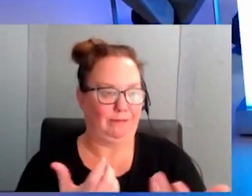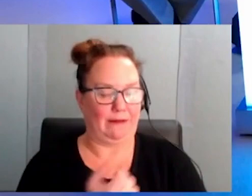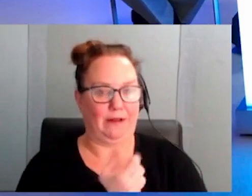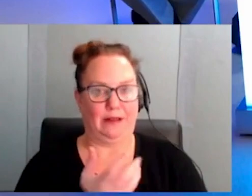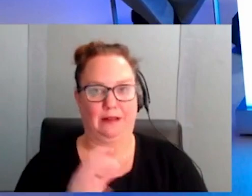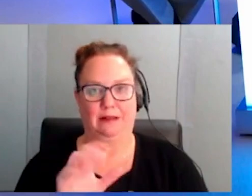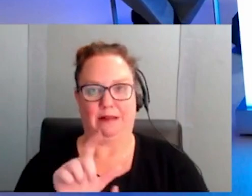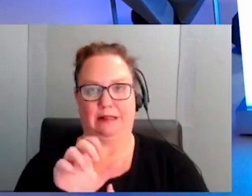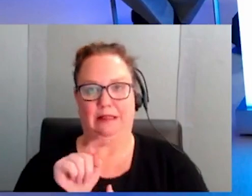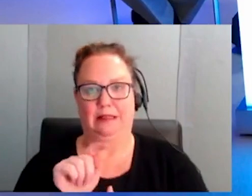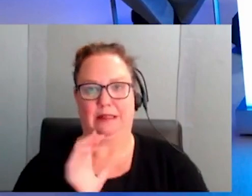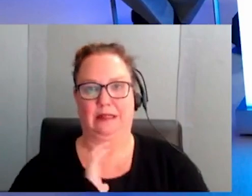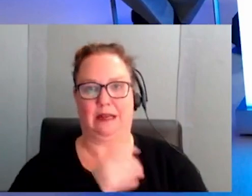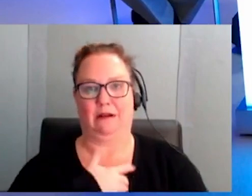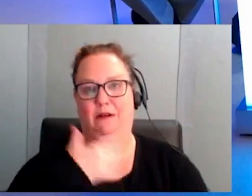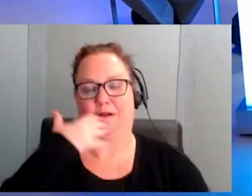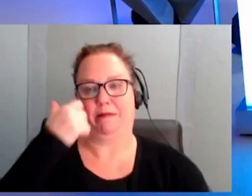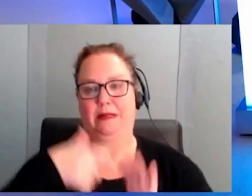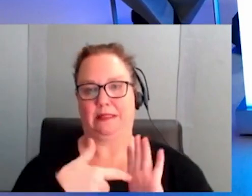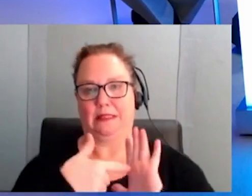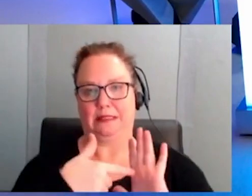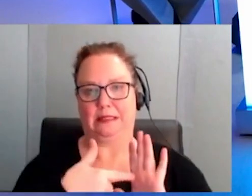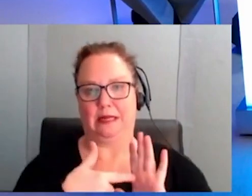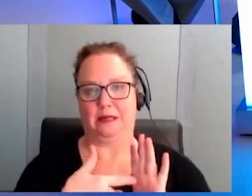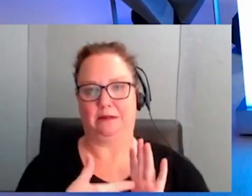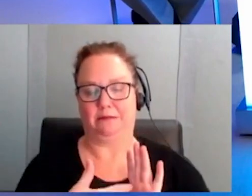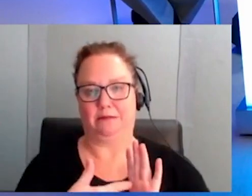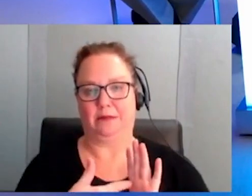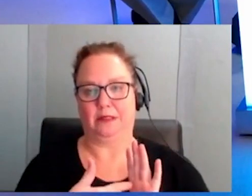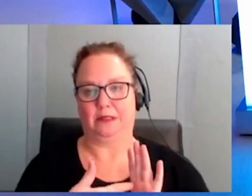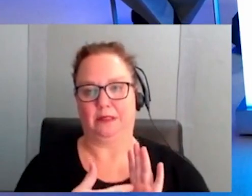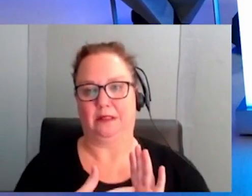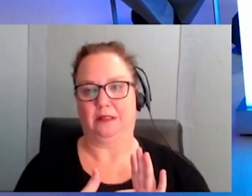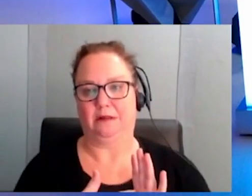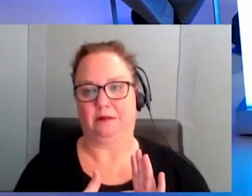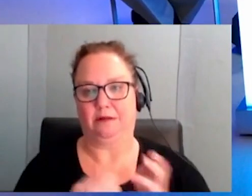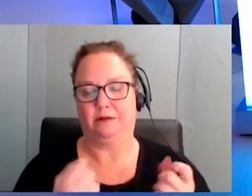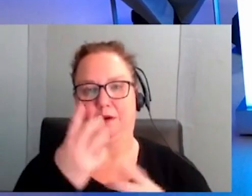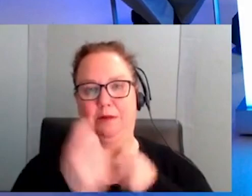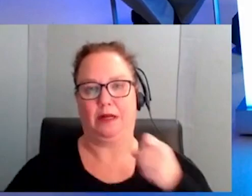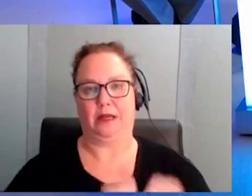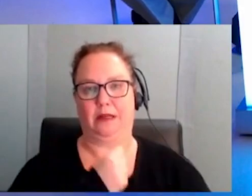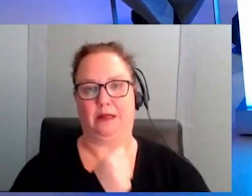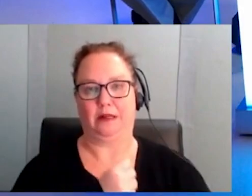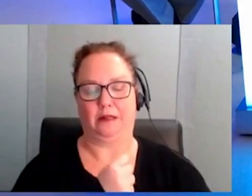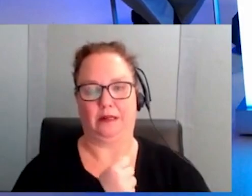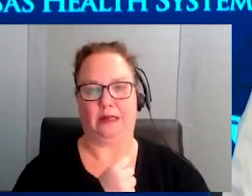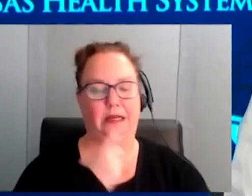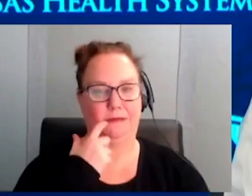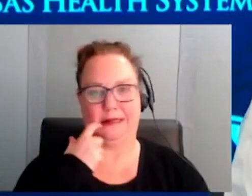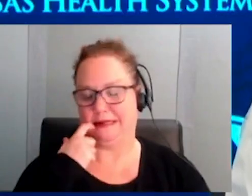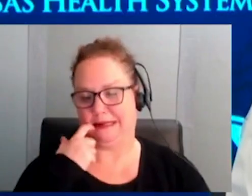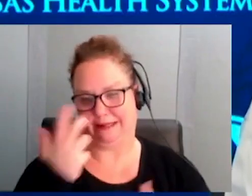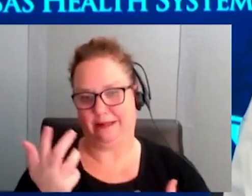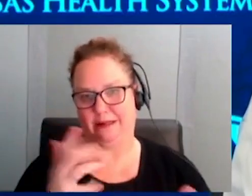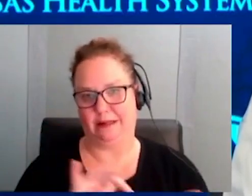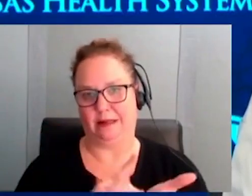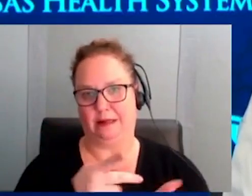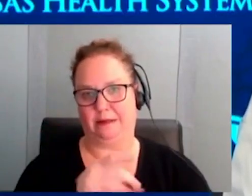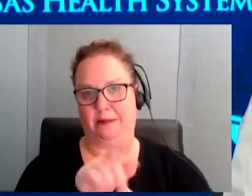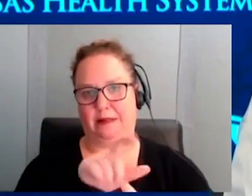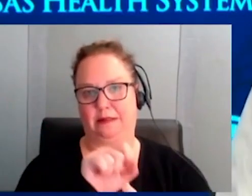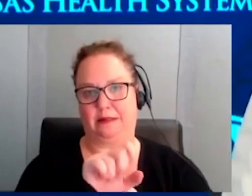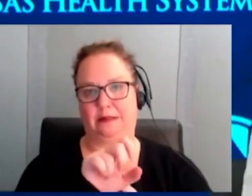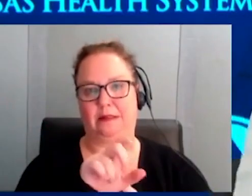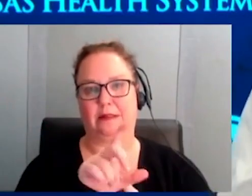of our best examples for that. For years he had been on buprenorphine, and that was the sublingual form, but he